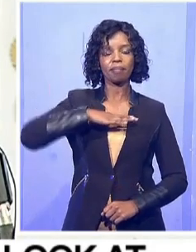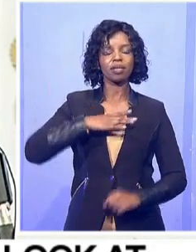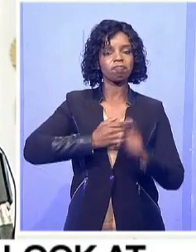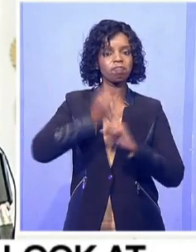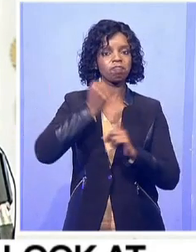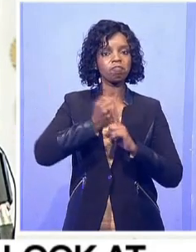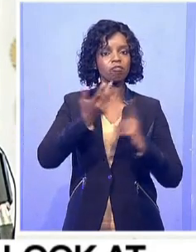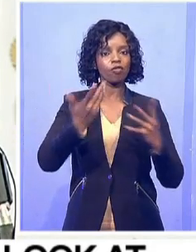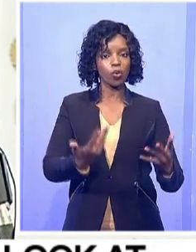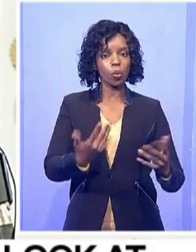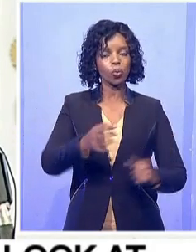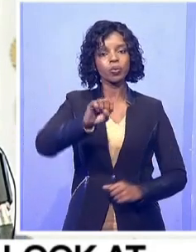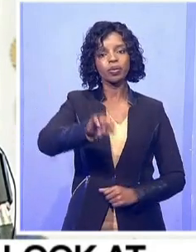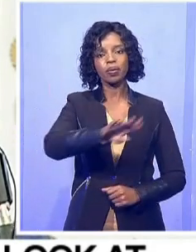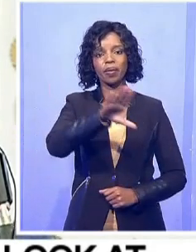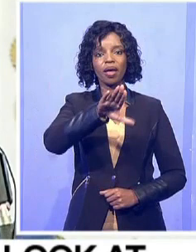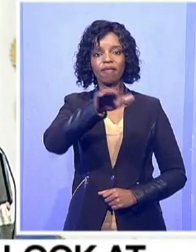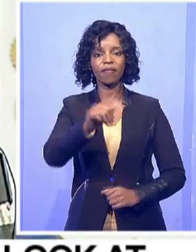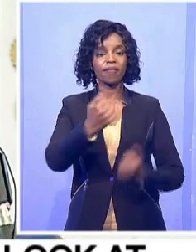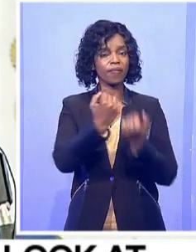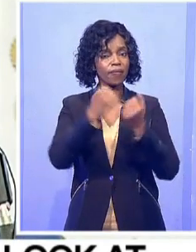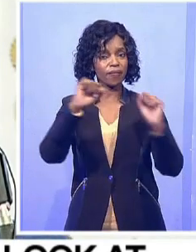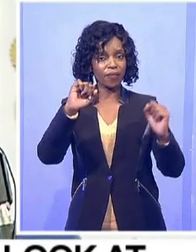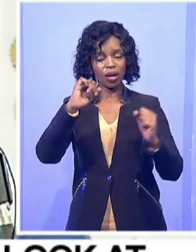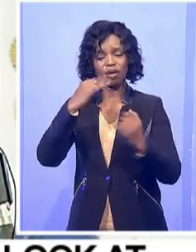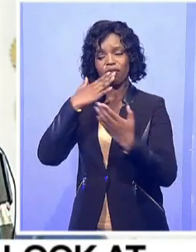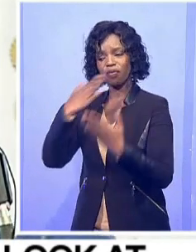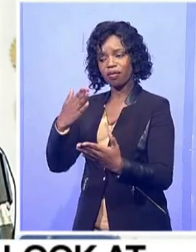Premier, thank you very much for all the steps that you've taken.